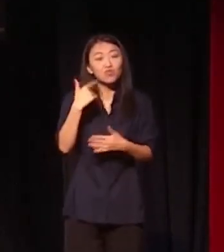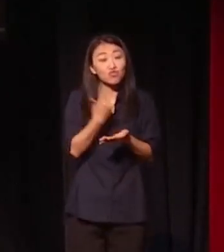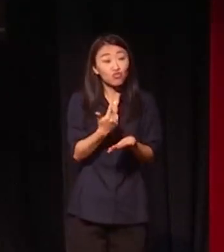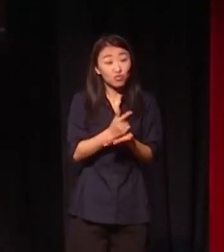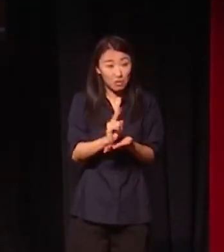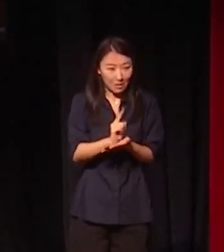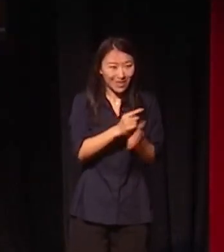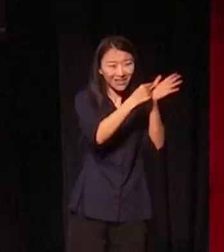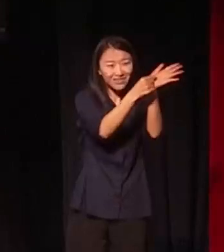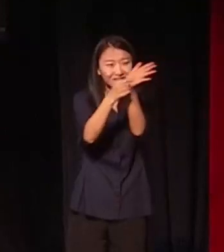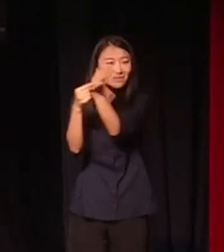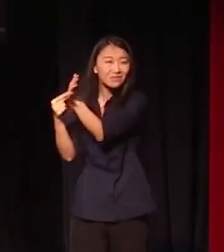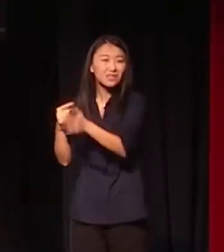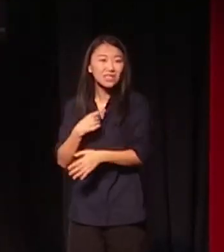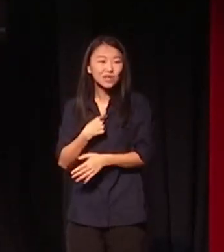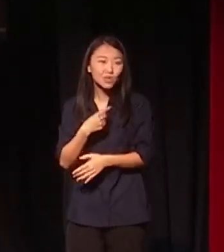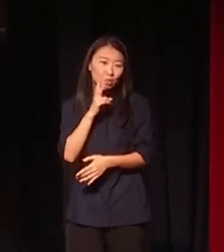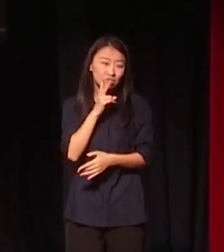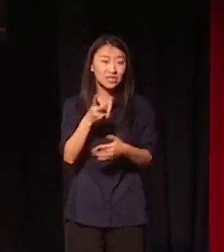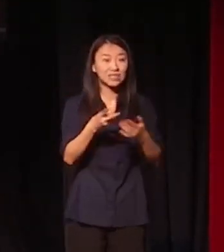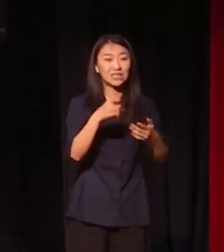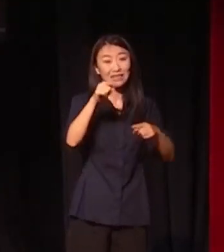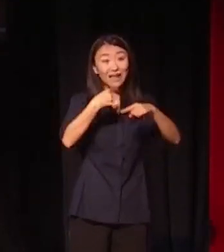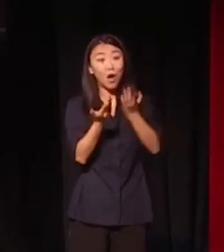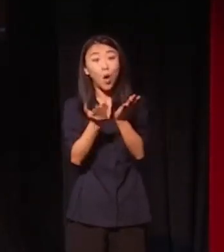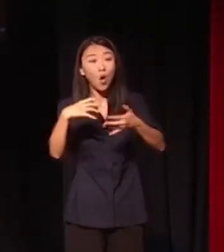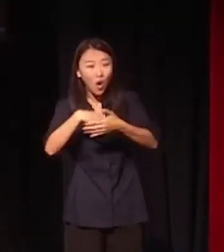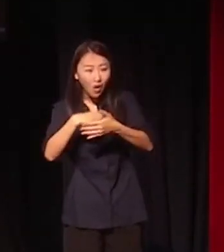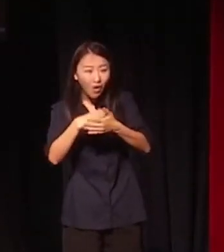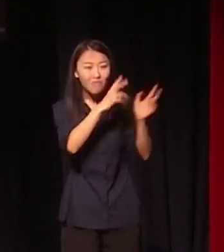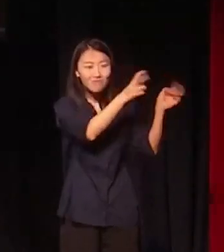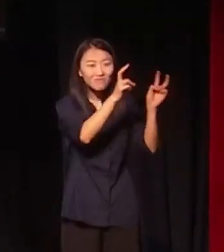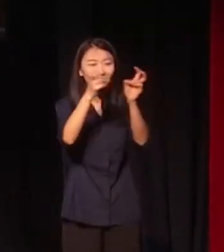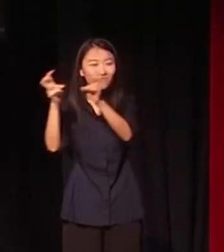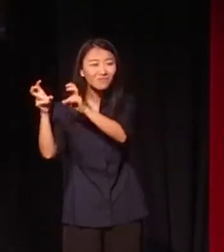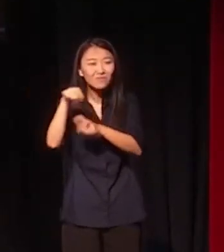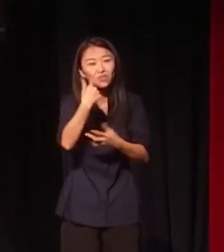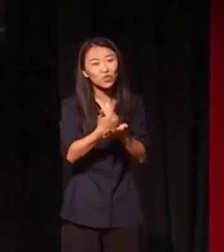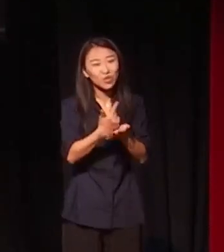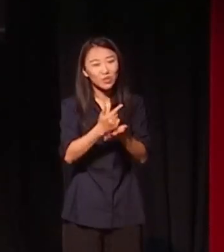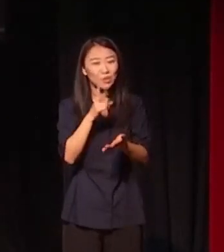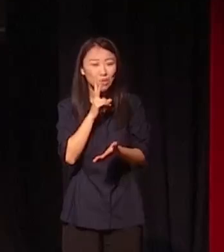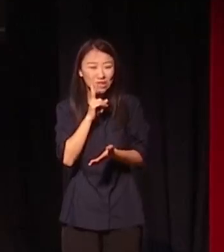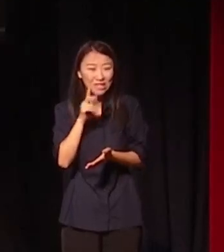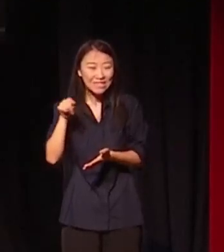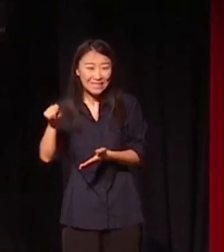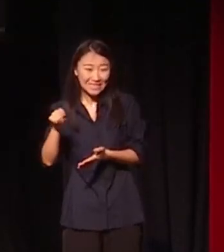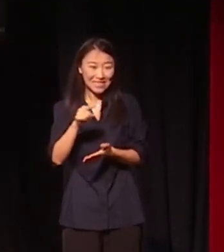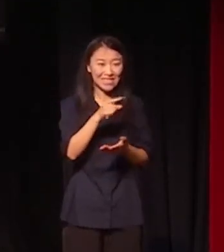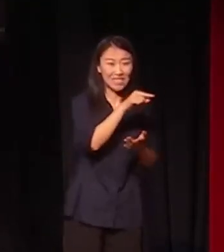these themes, these institutional contexts, if you like, don't operate in a vacuum from one another.